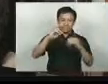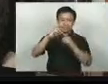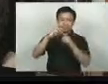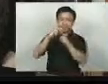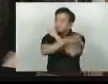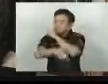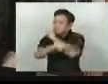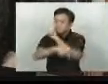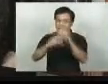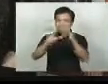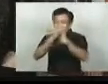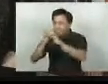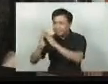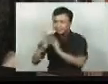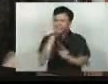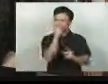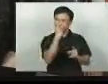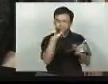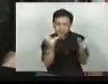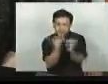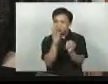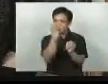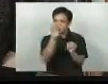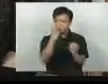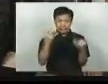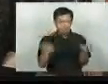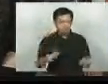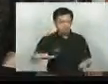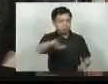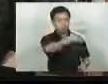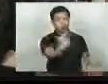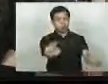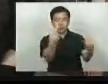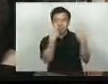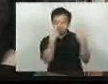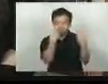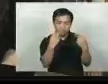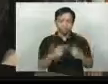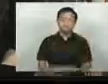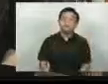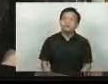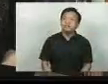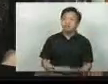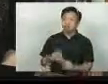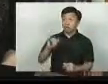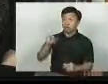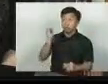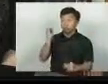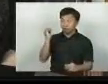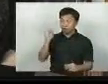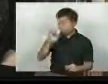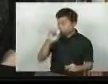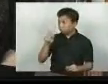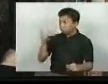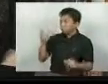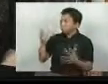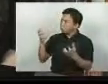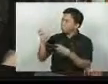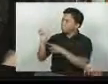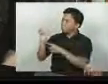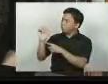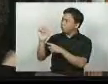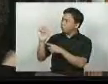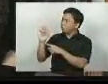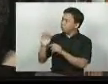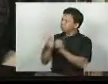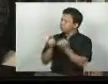right now, who are Global News Network subscribers, if they do patronize MYOB? Can you